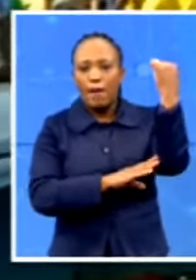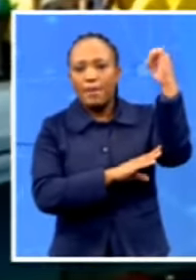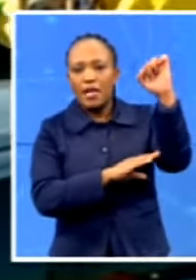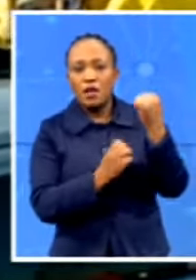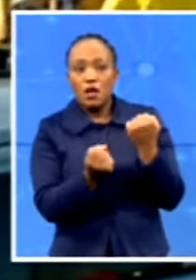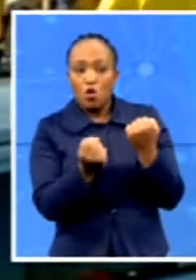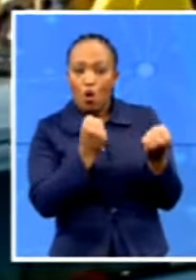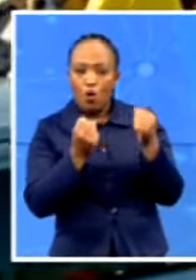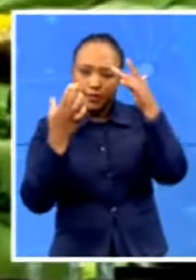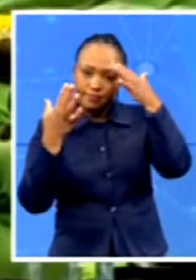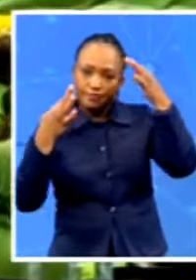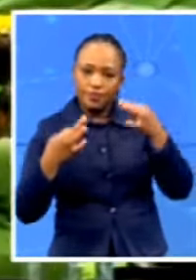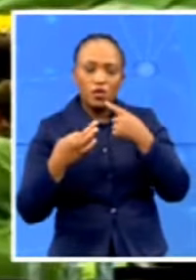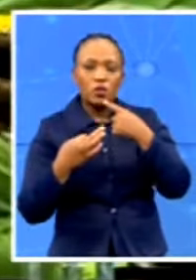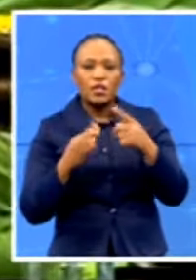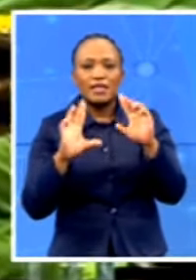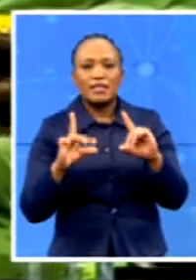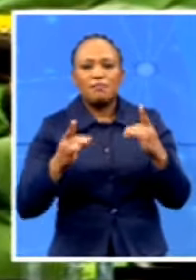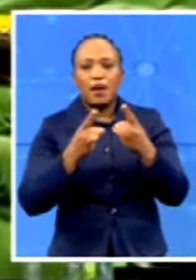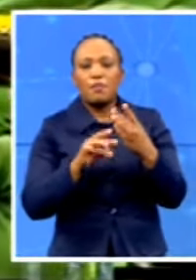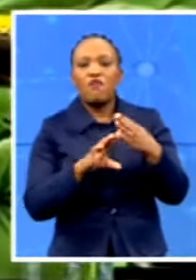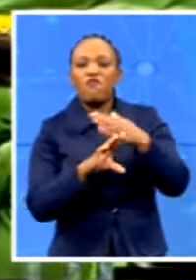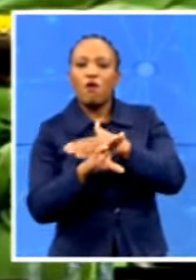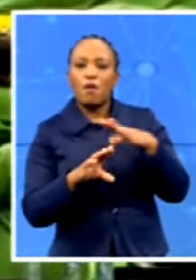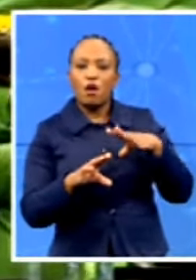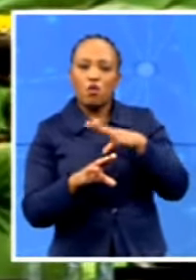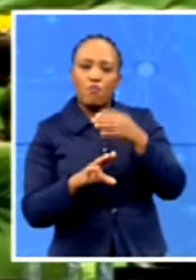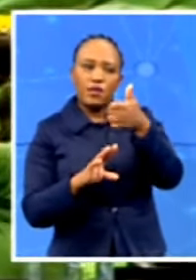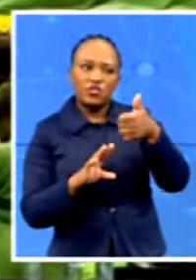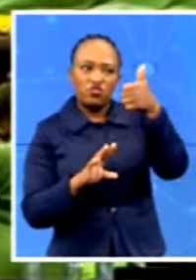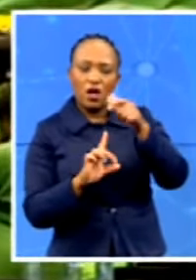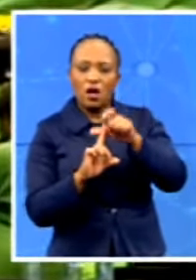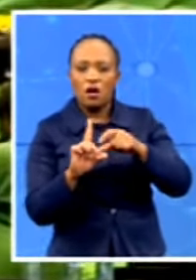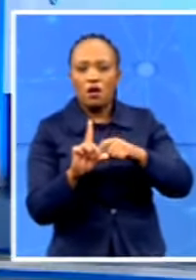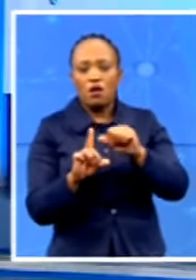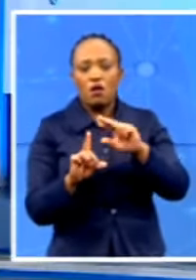department's former commissioner Arthur Fraser's decision to grant Zuma medical parole.